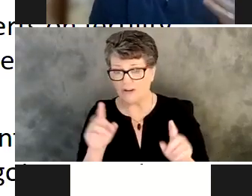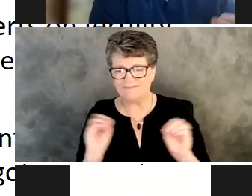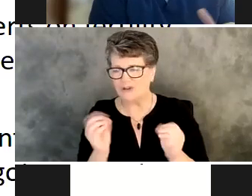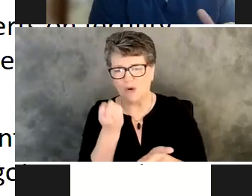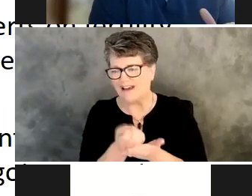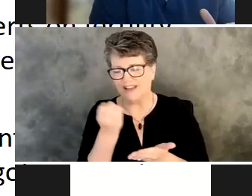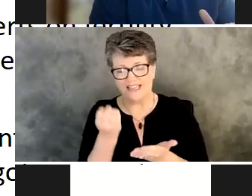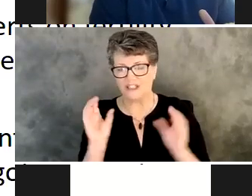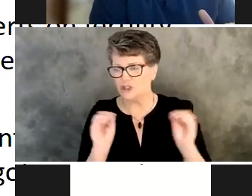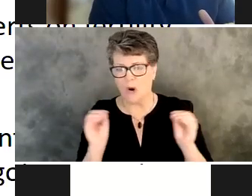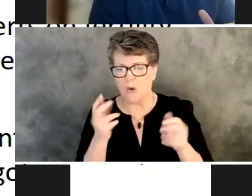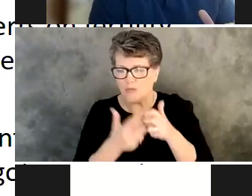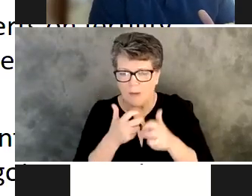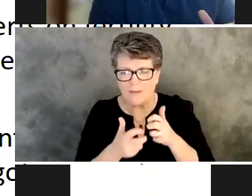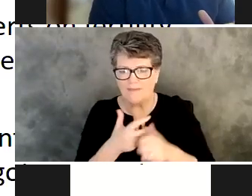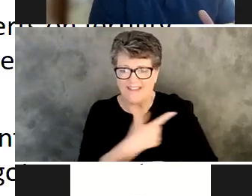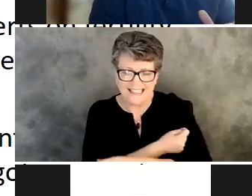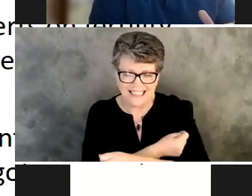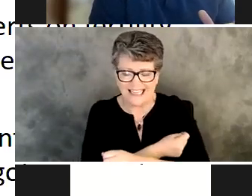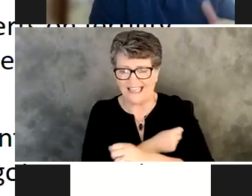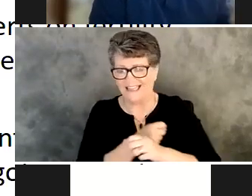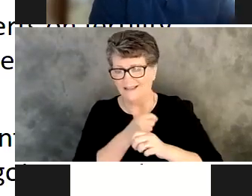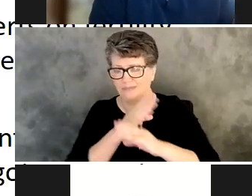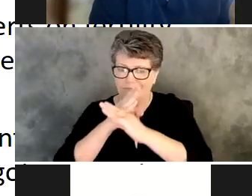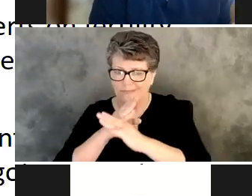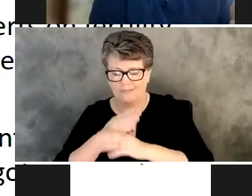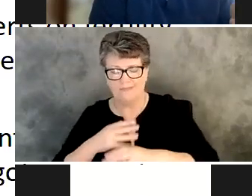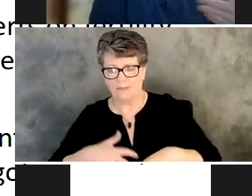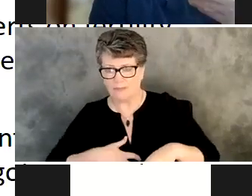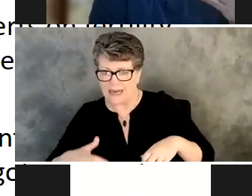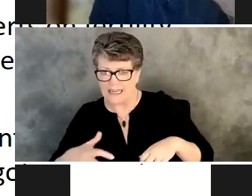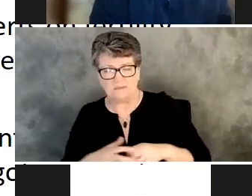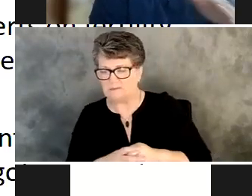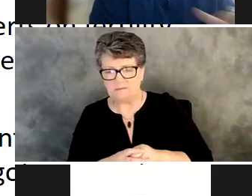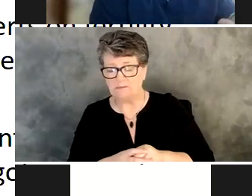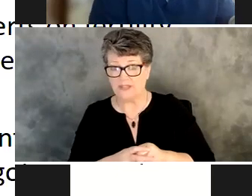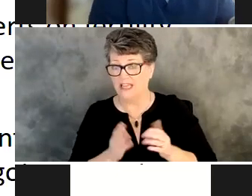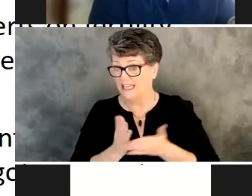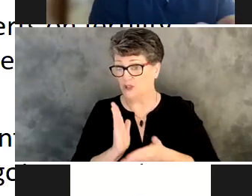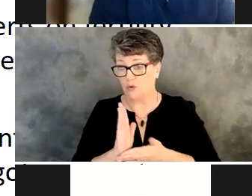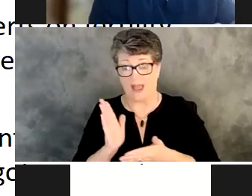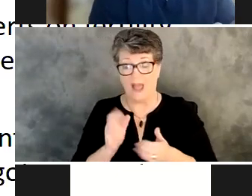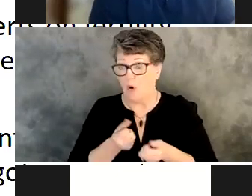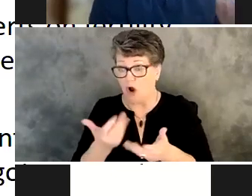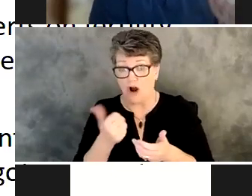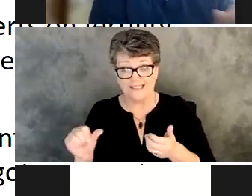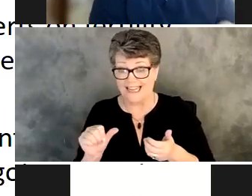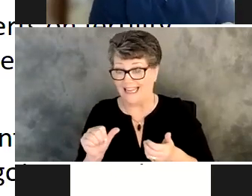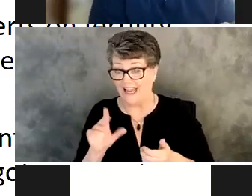kind of fertility issues with this. And so it's okay to, the vaccine won't cause any kind of fertility